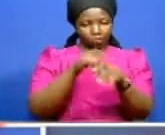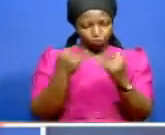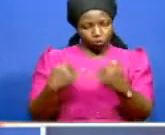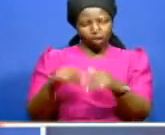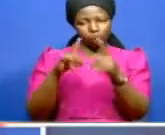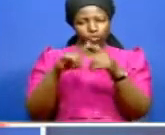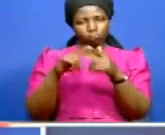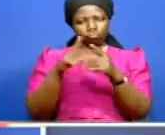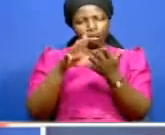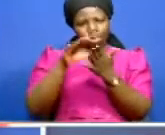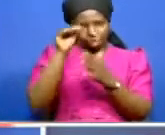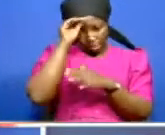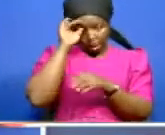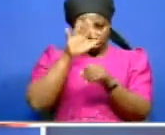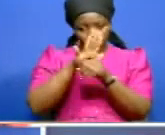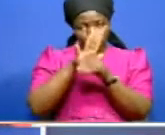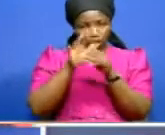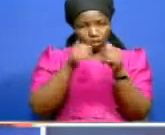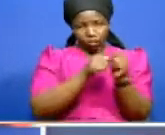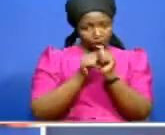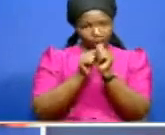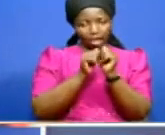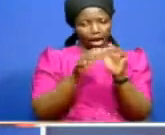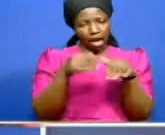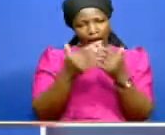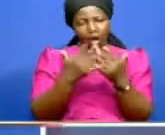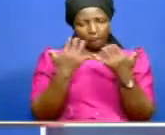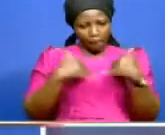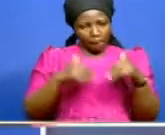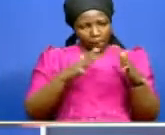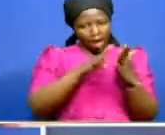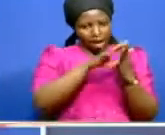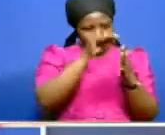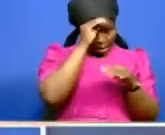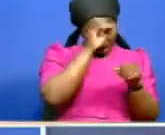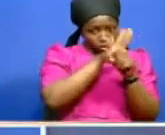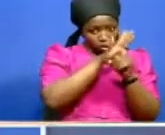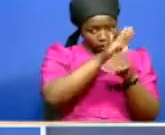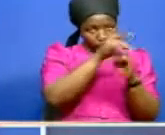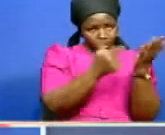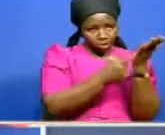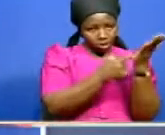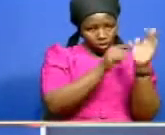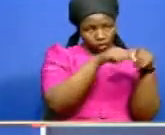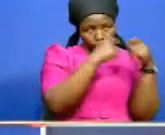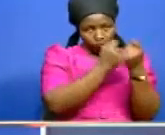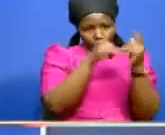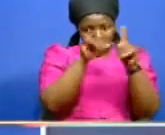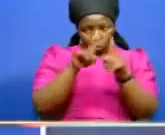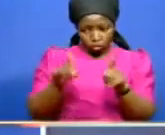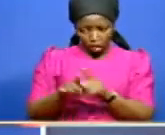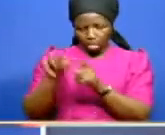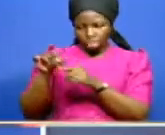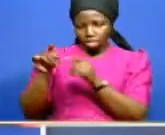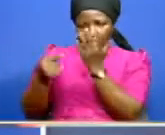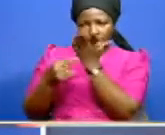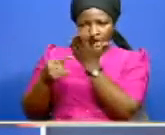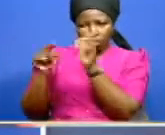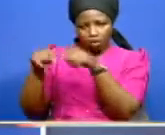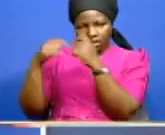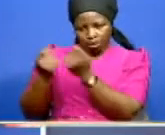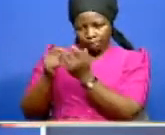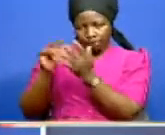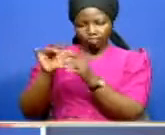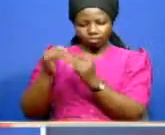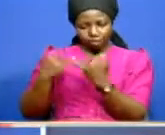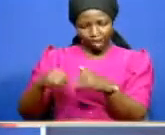to learn a lot together, you know, in terms of the players learning a lot from the technical bench, also for the technical bench trying to